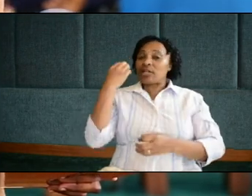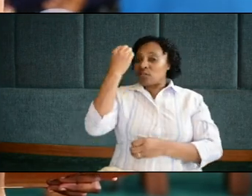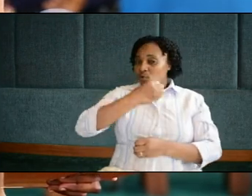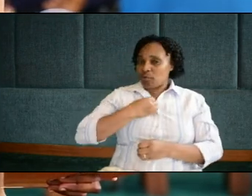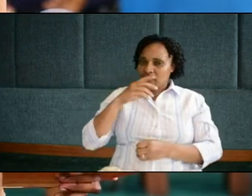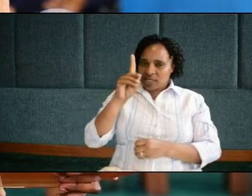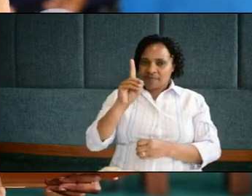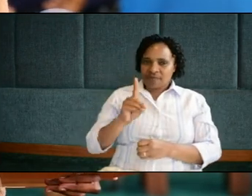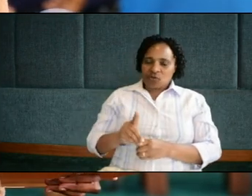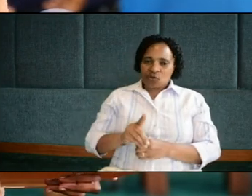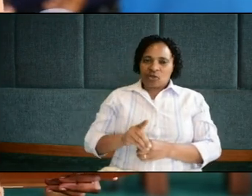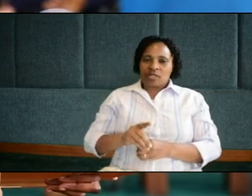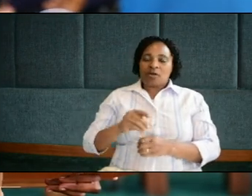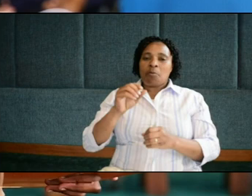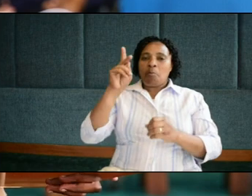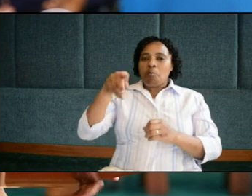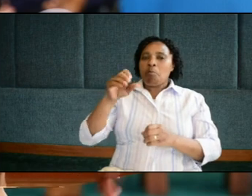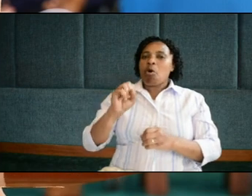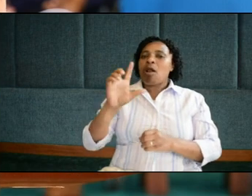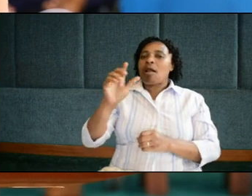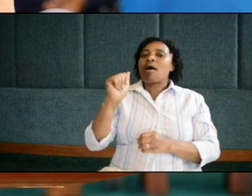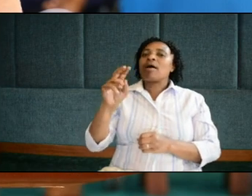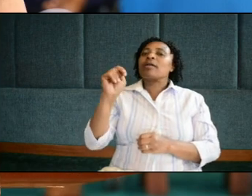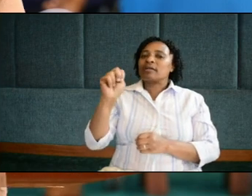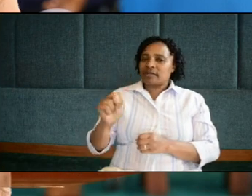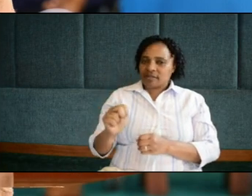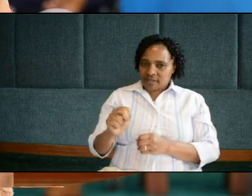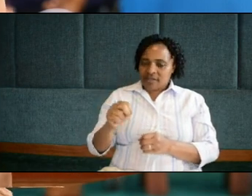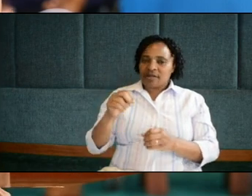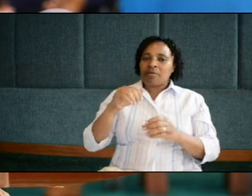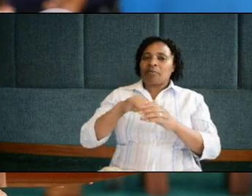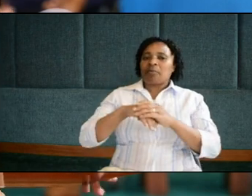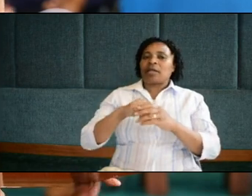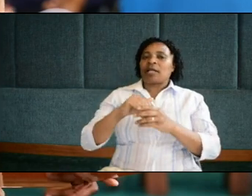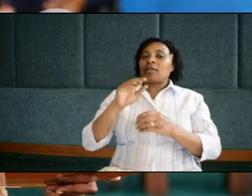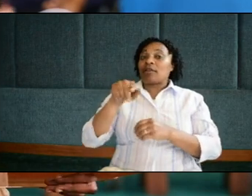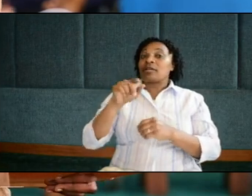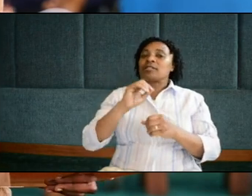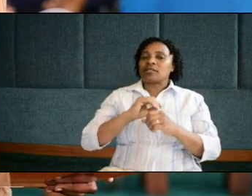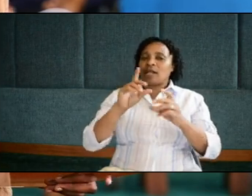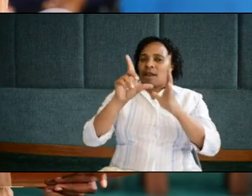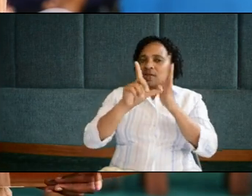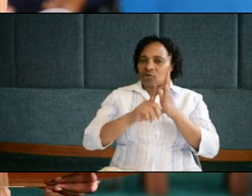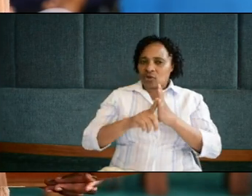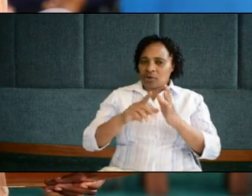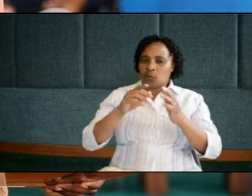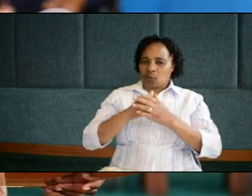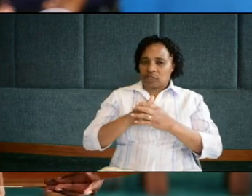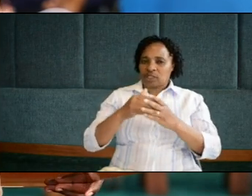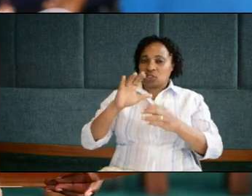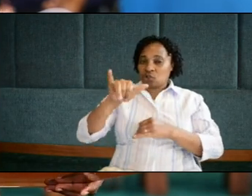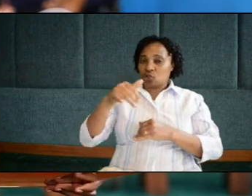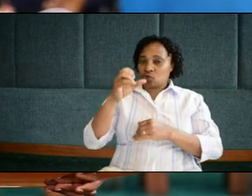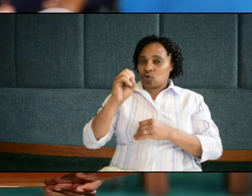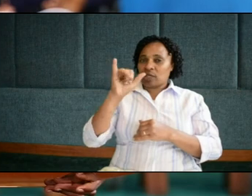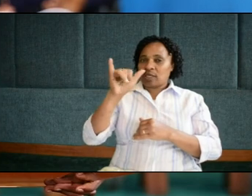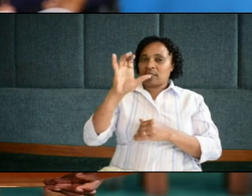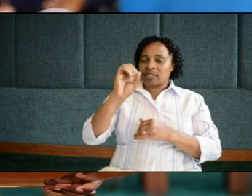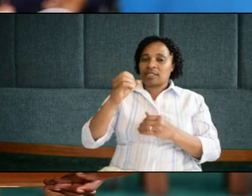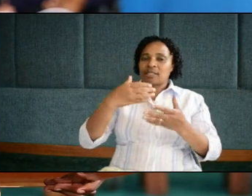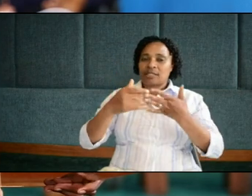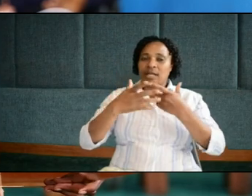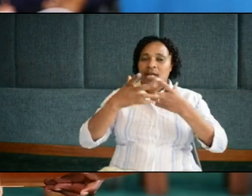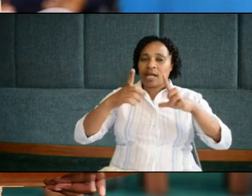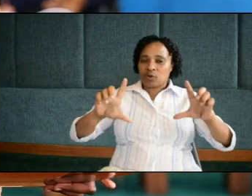European division, Poland, Warsaw, Witamy. And Joyce with our sign language appealing to the